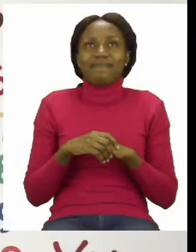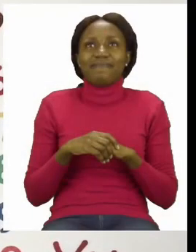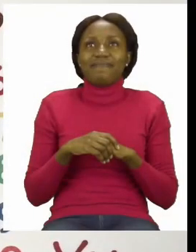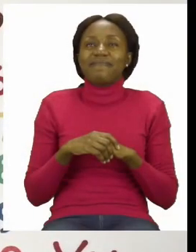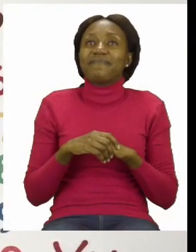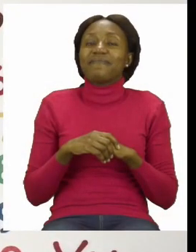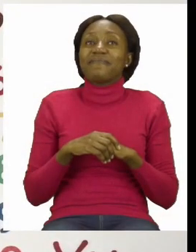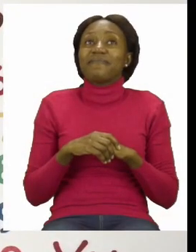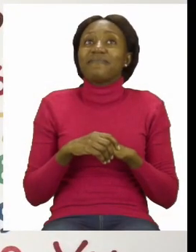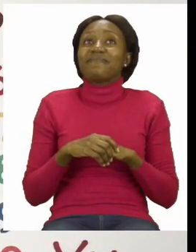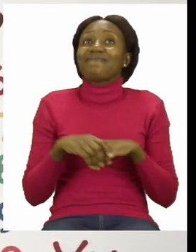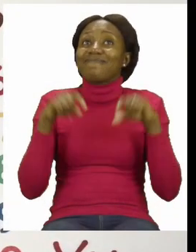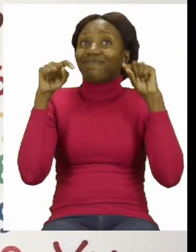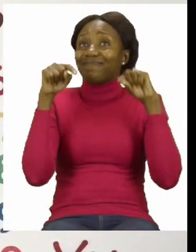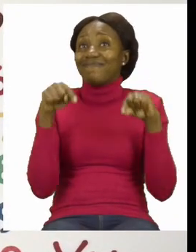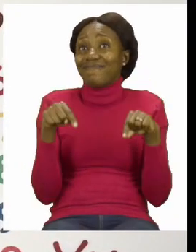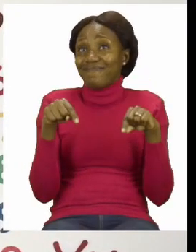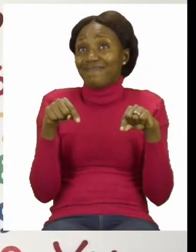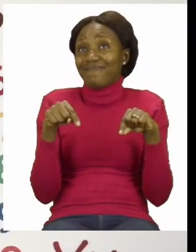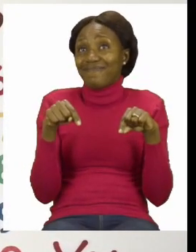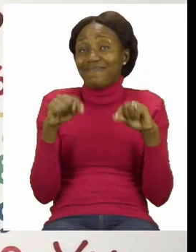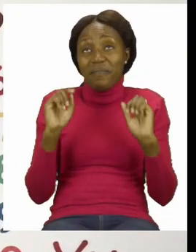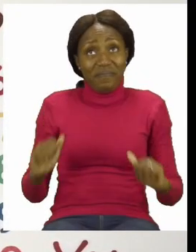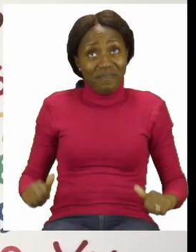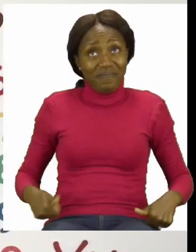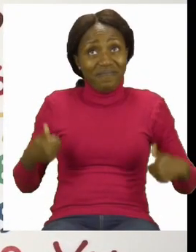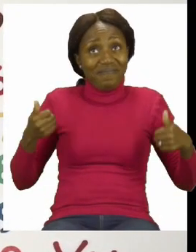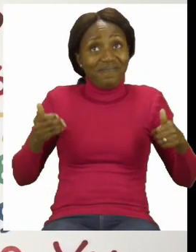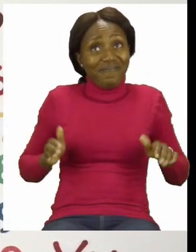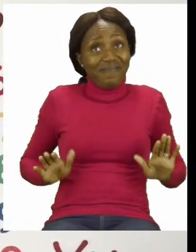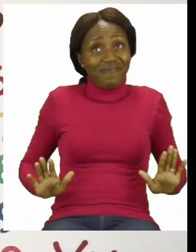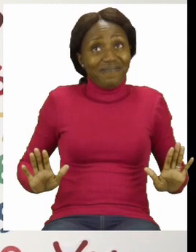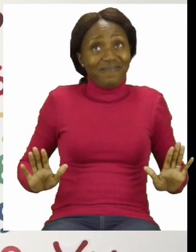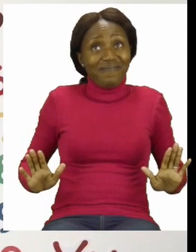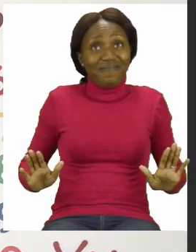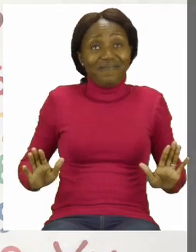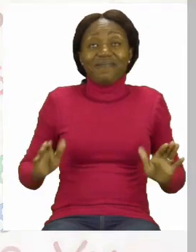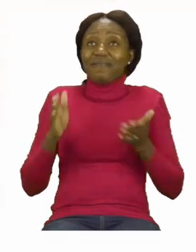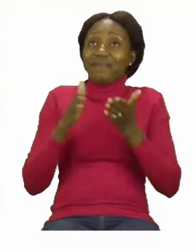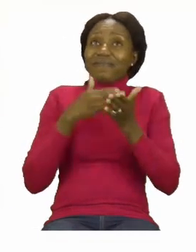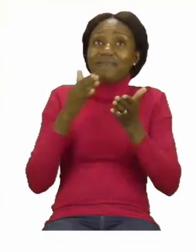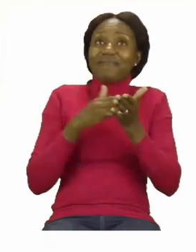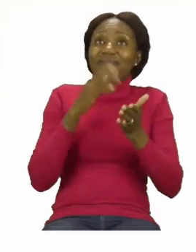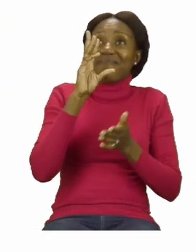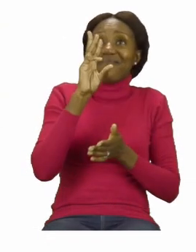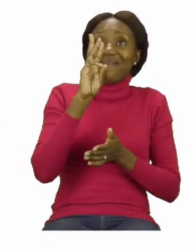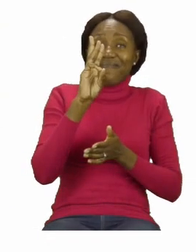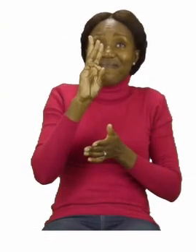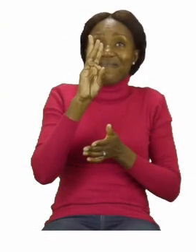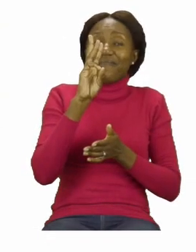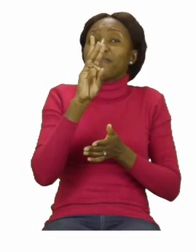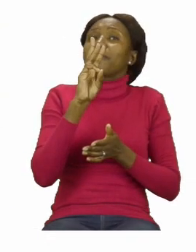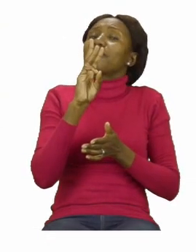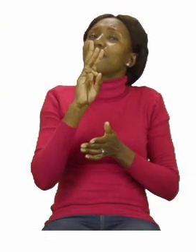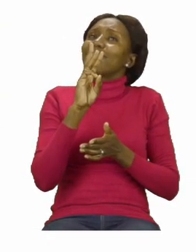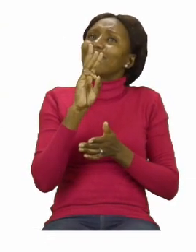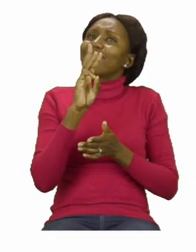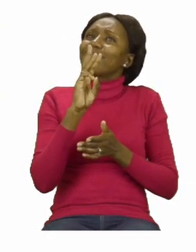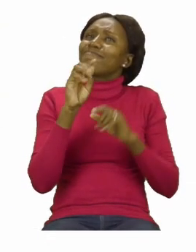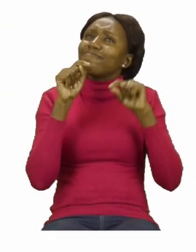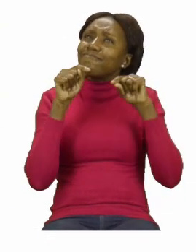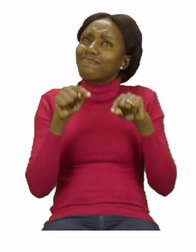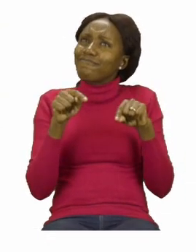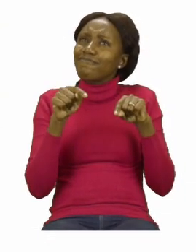For our exercise, boys and girls, let's start on page 6. On page 6, we are going to be